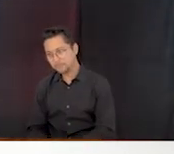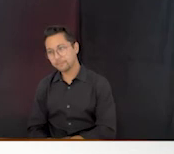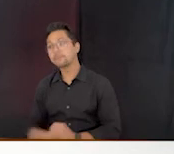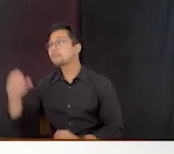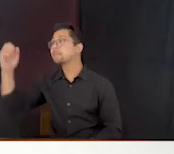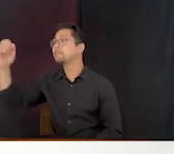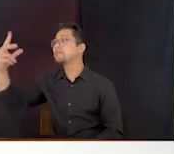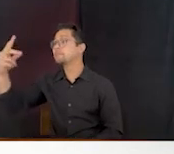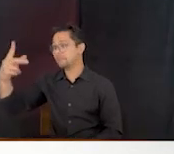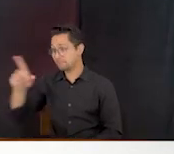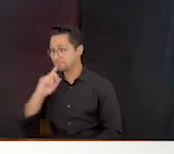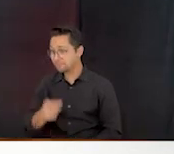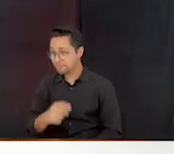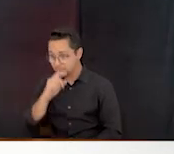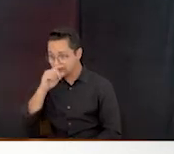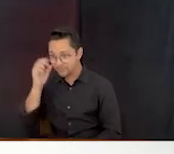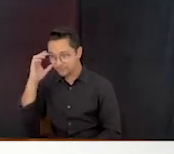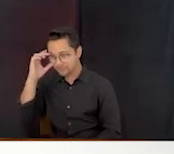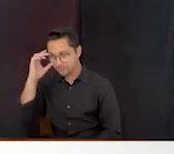Okay.